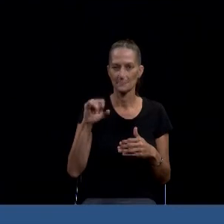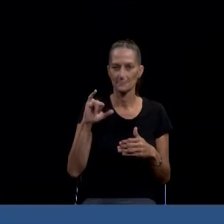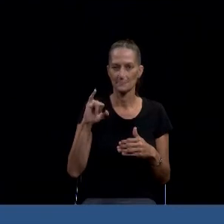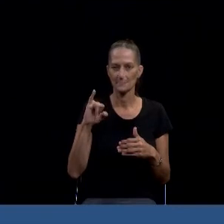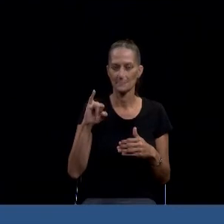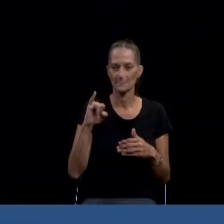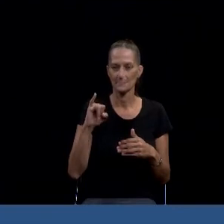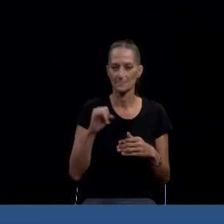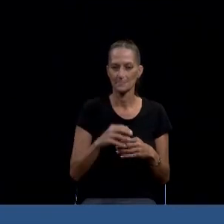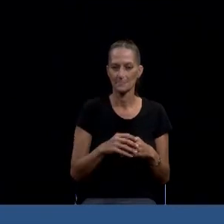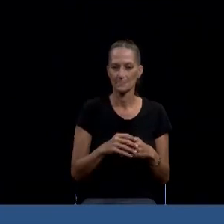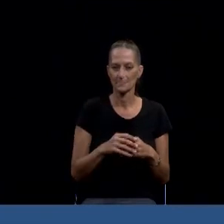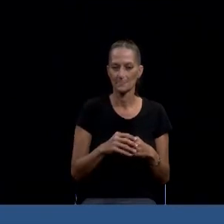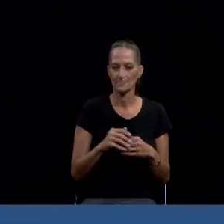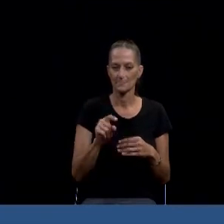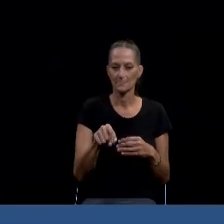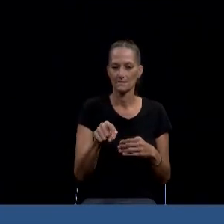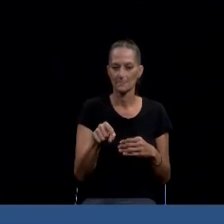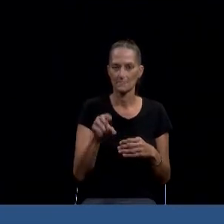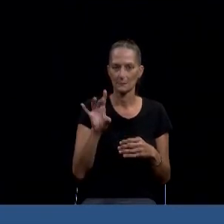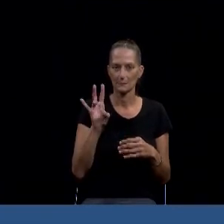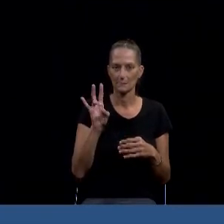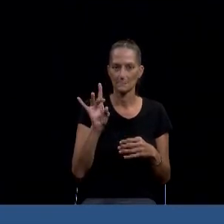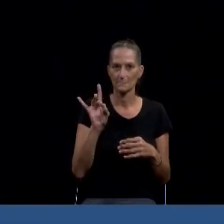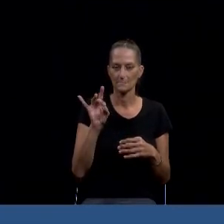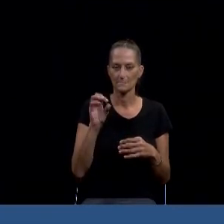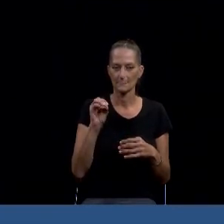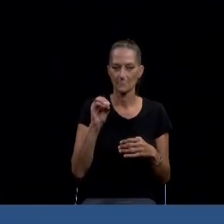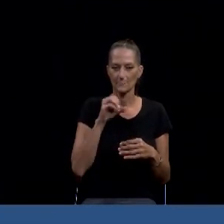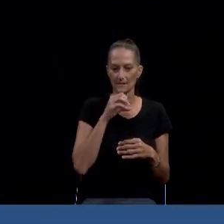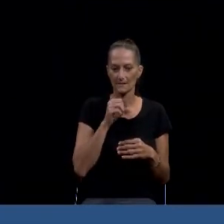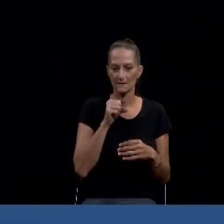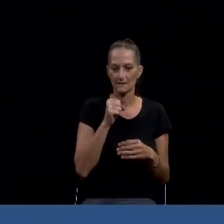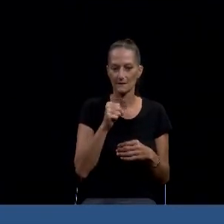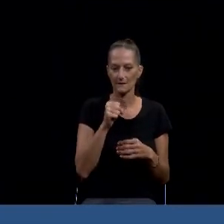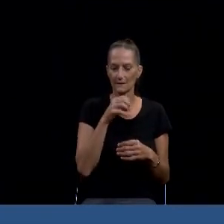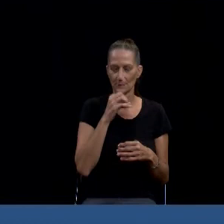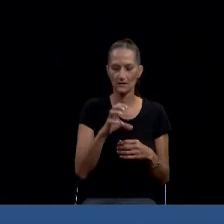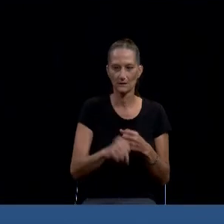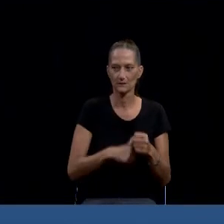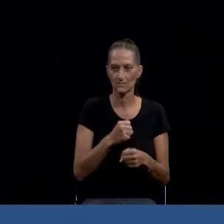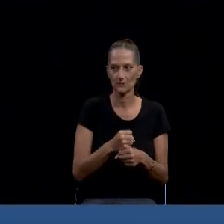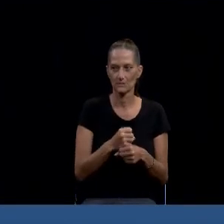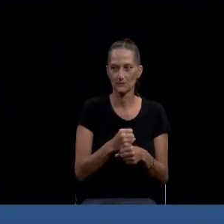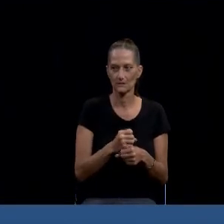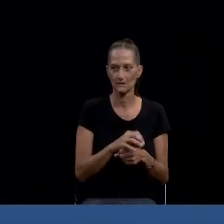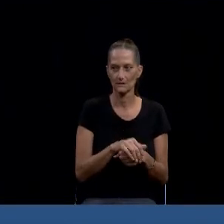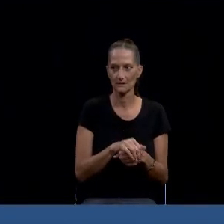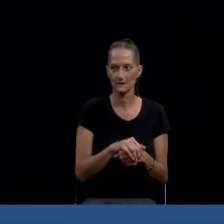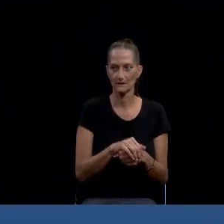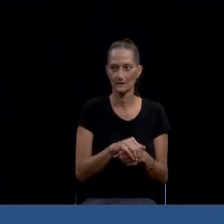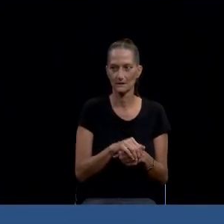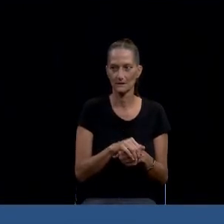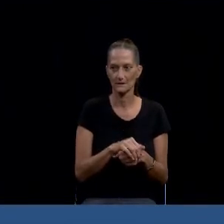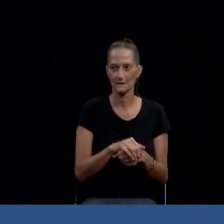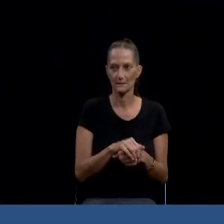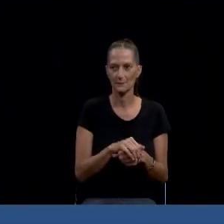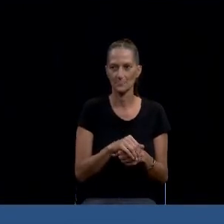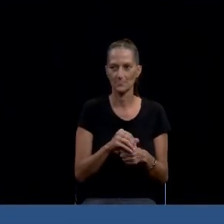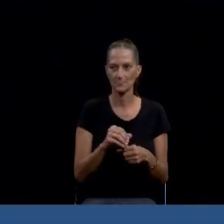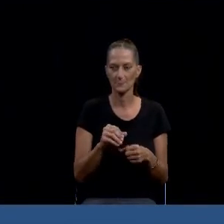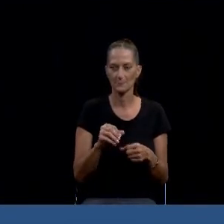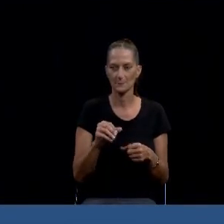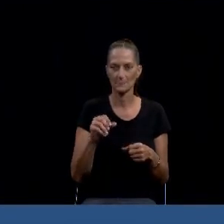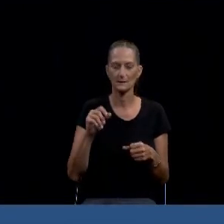old. And then of course, Kate Ross is the grand old aunt who is over 80.